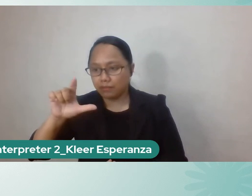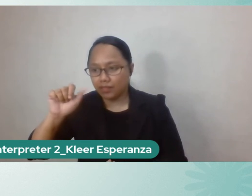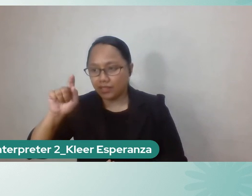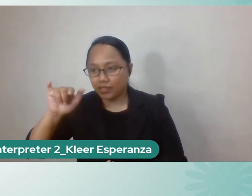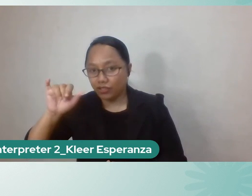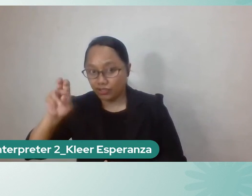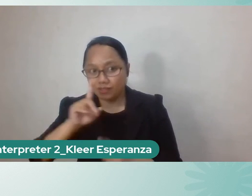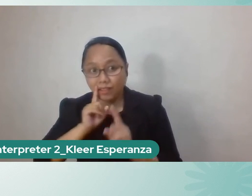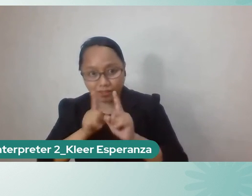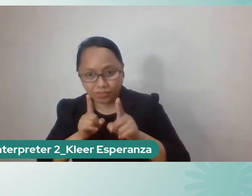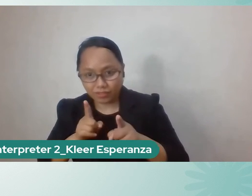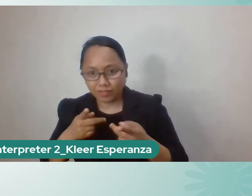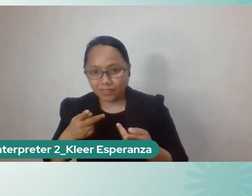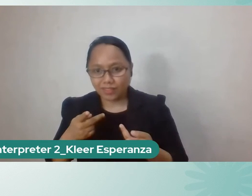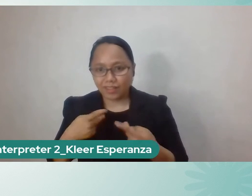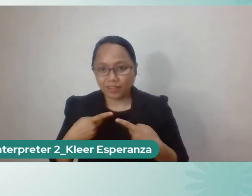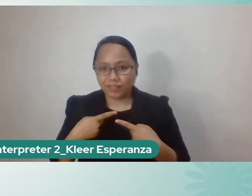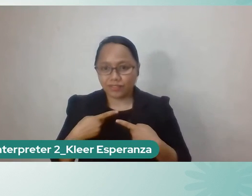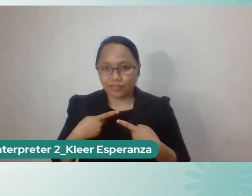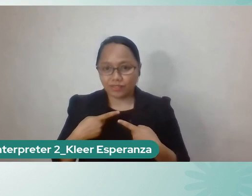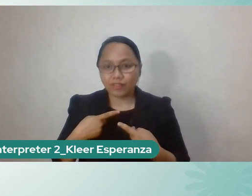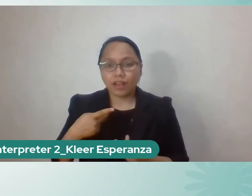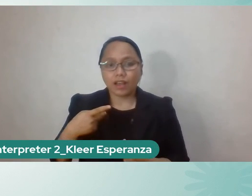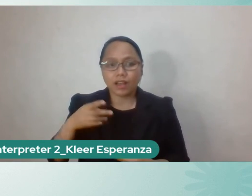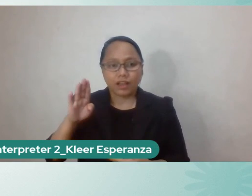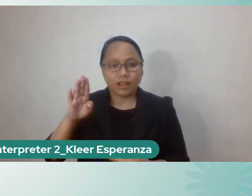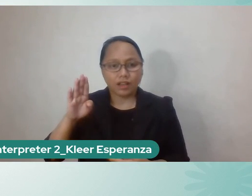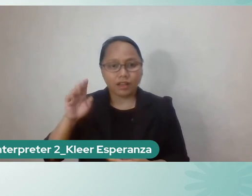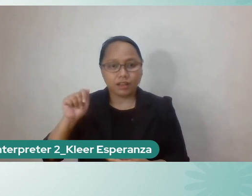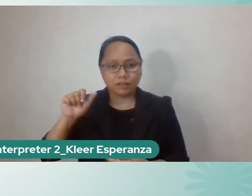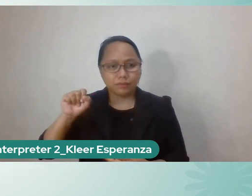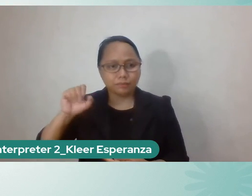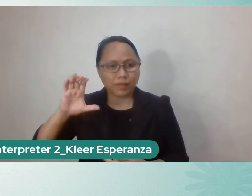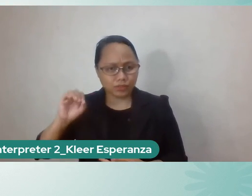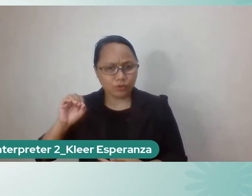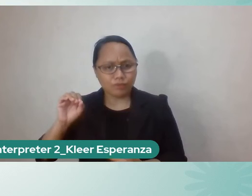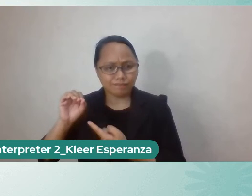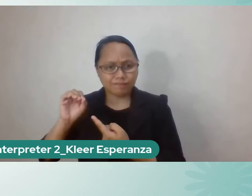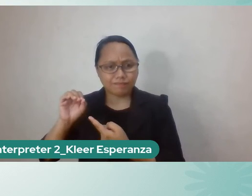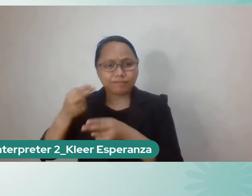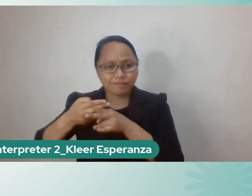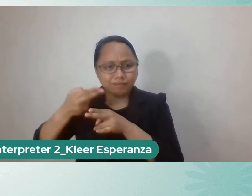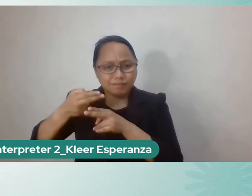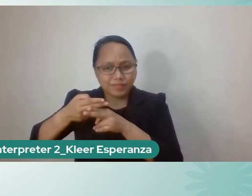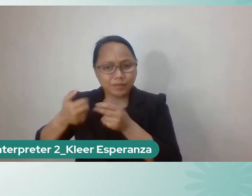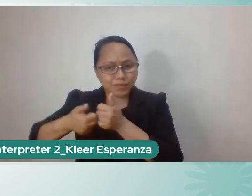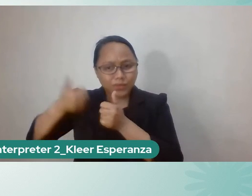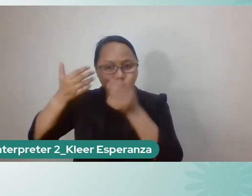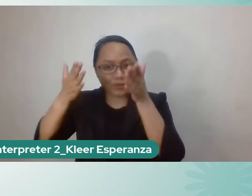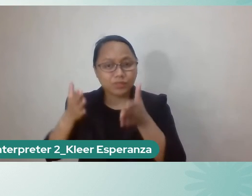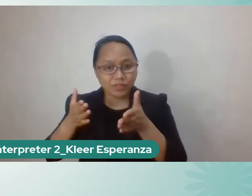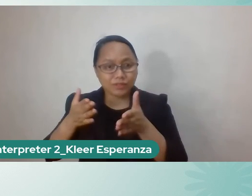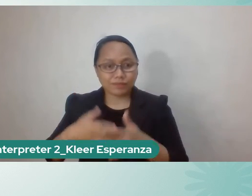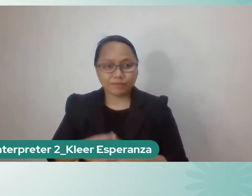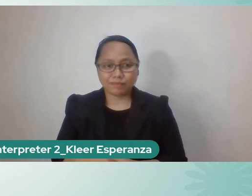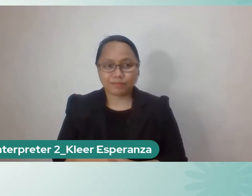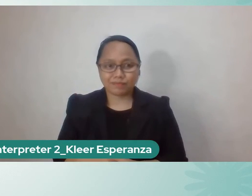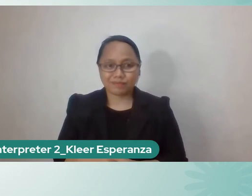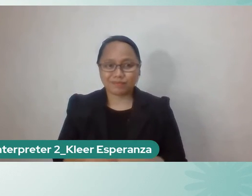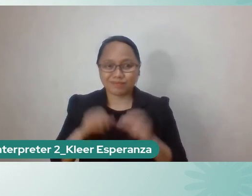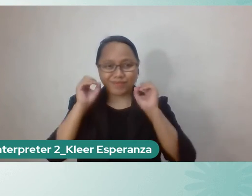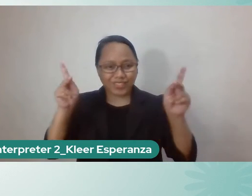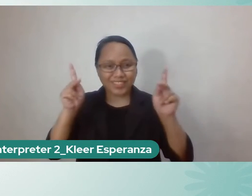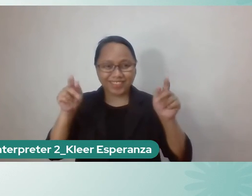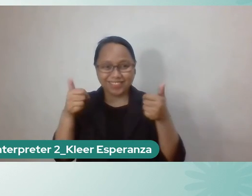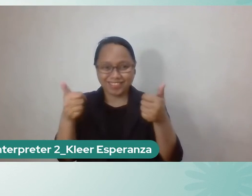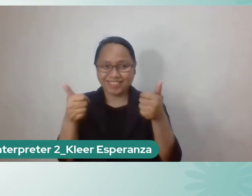Nadina Pasqua. Hi, Nadina Pasqua. You are our winner. So, okay. So, yeah,